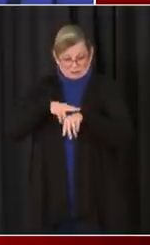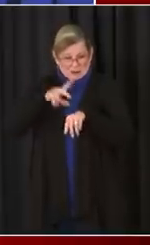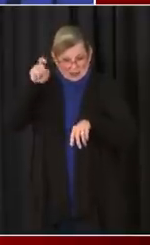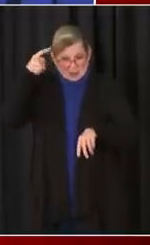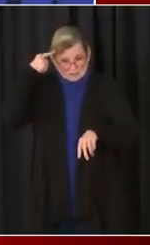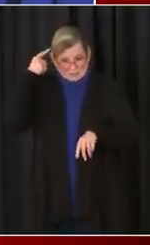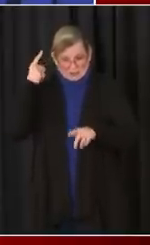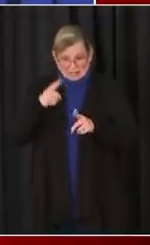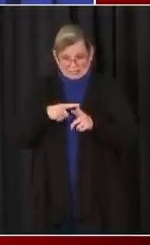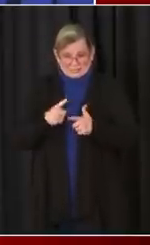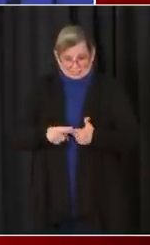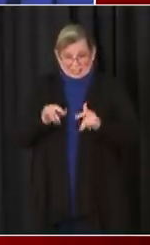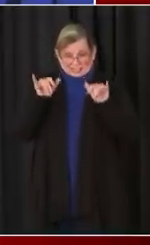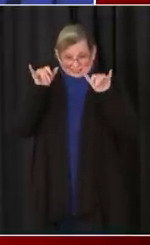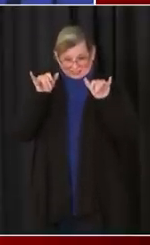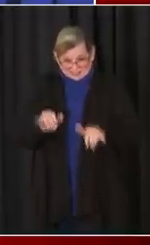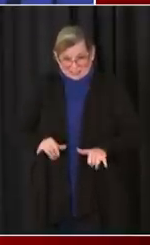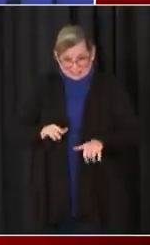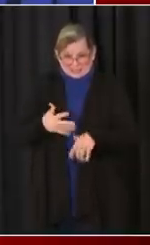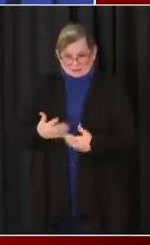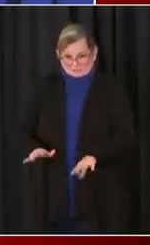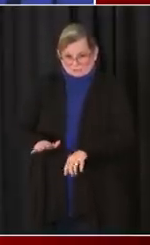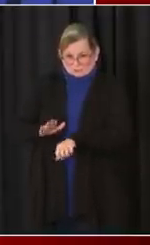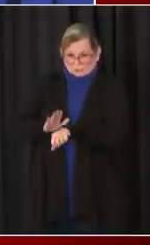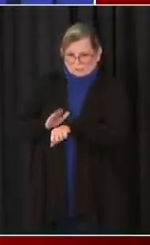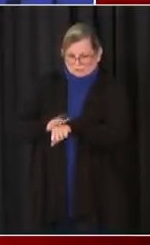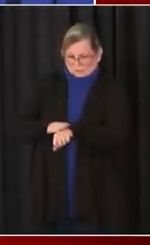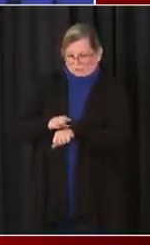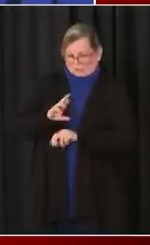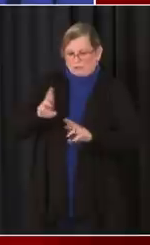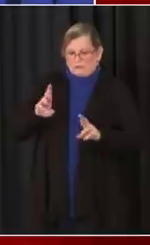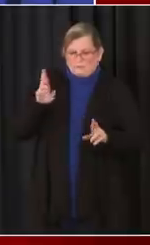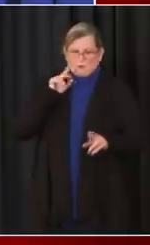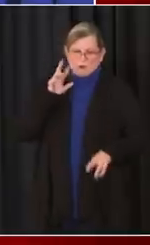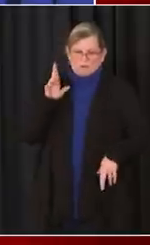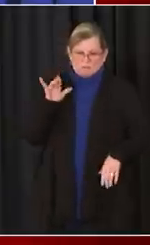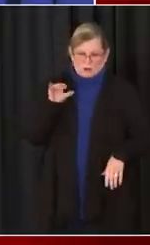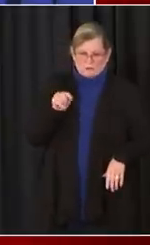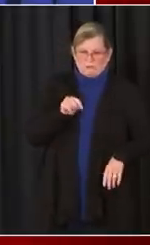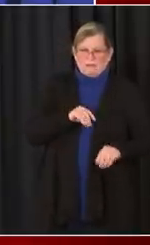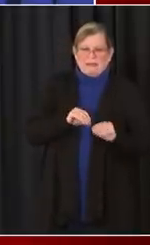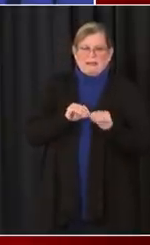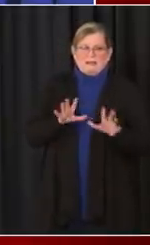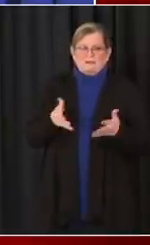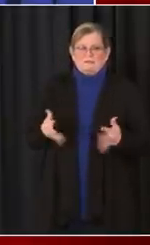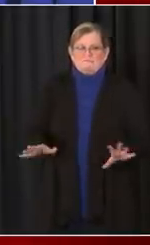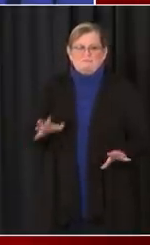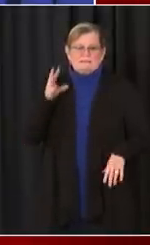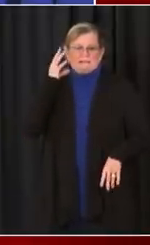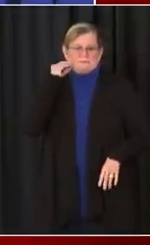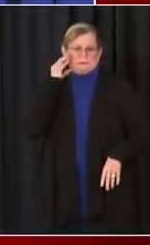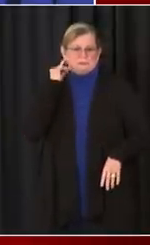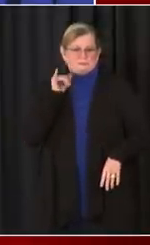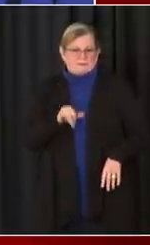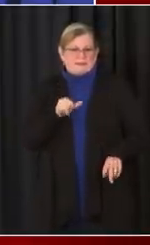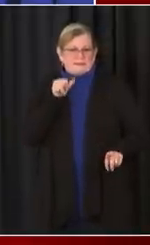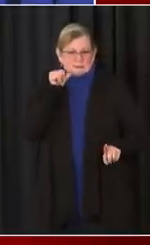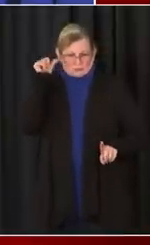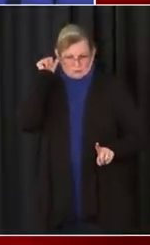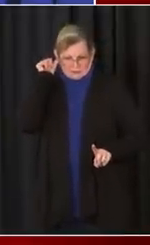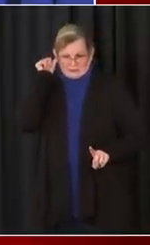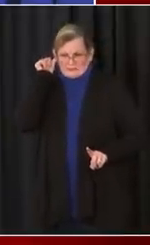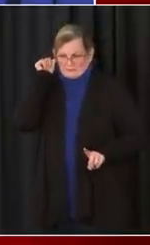think, if anything, that certainly warrants declaration of a riot, and clearly we experienced that yesterday.